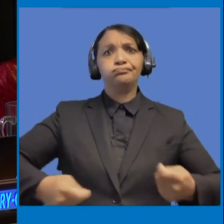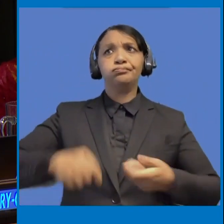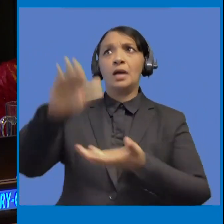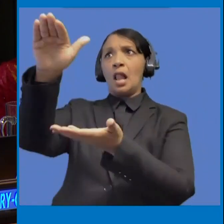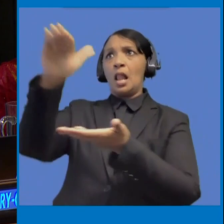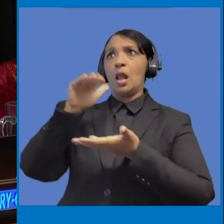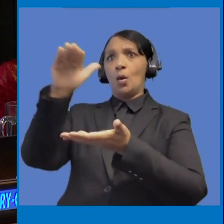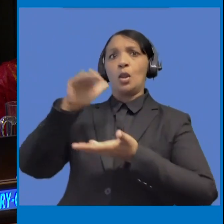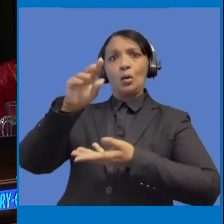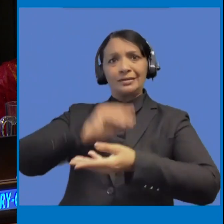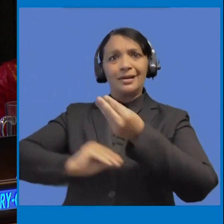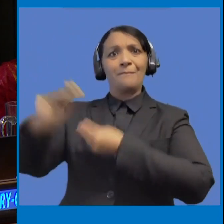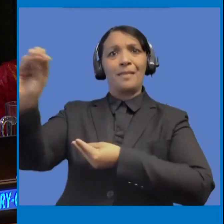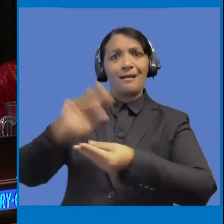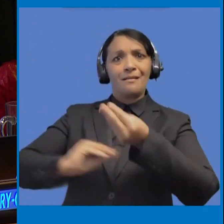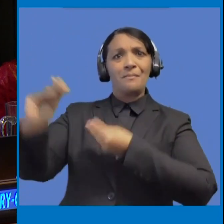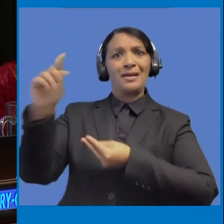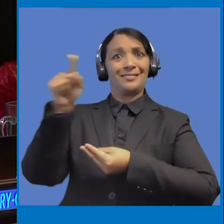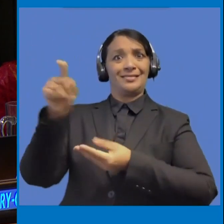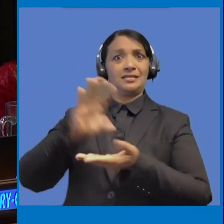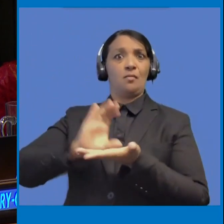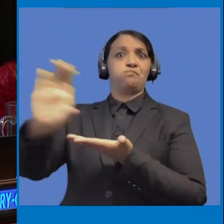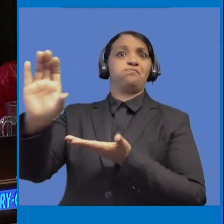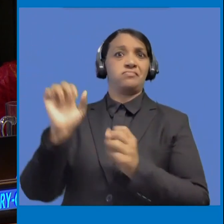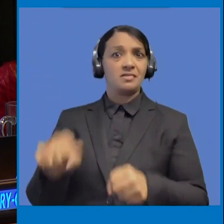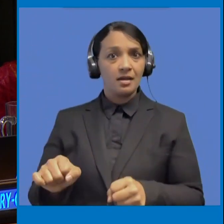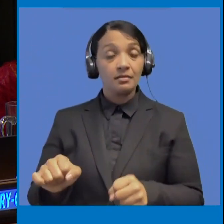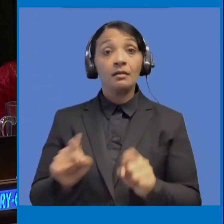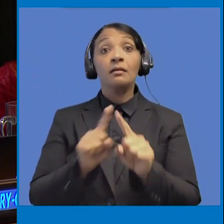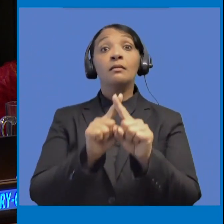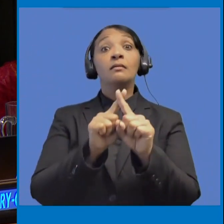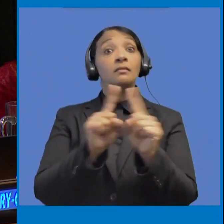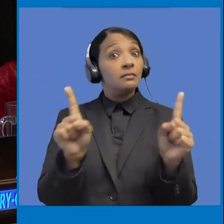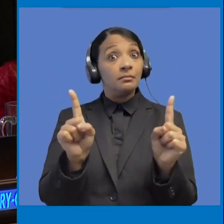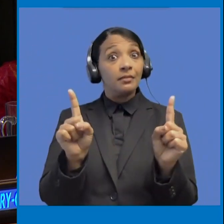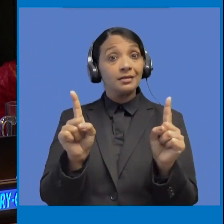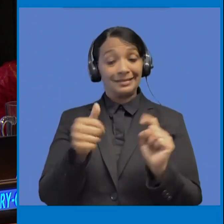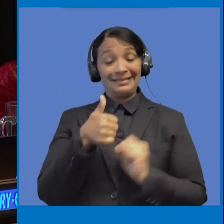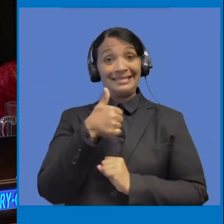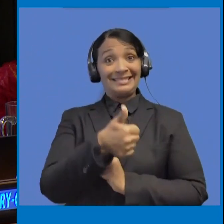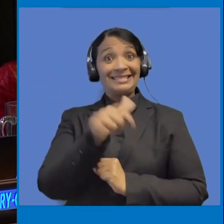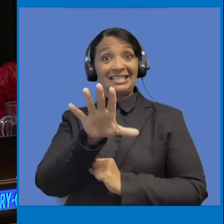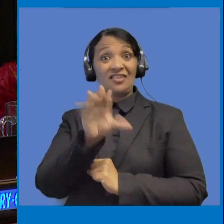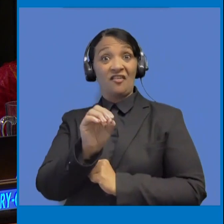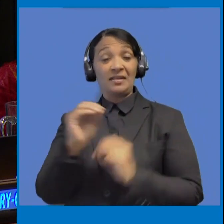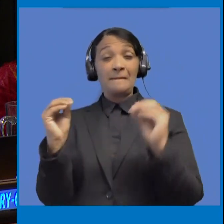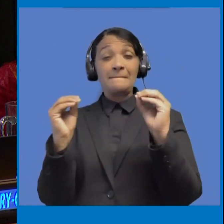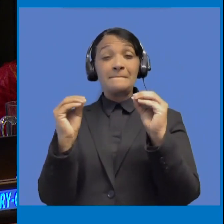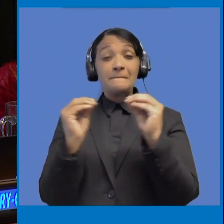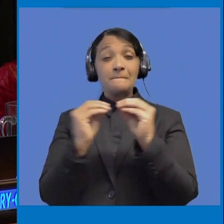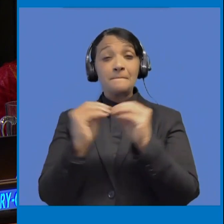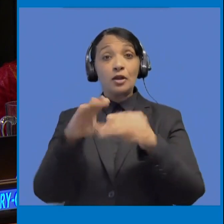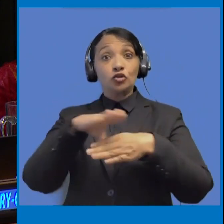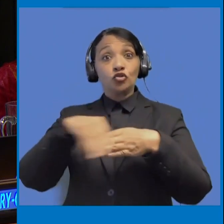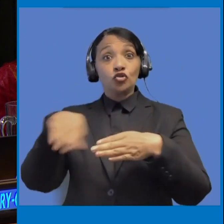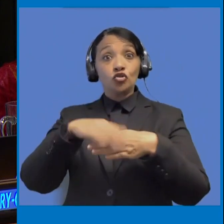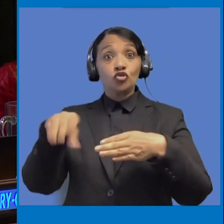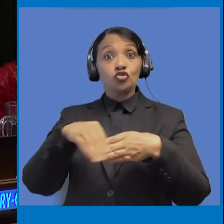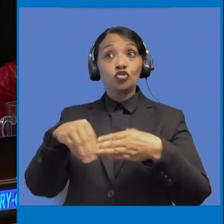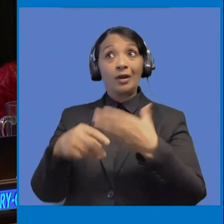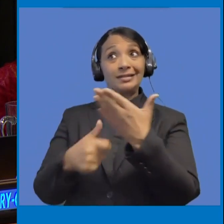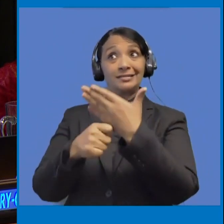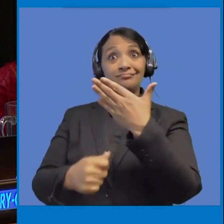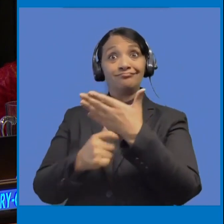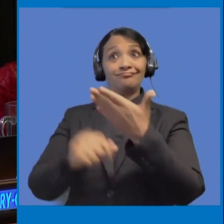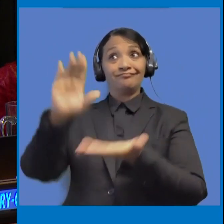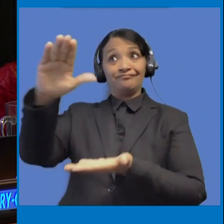care. Meanwhile, of the $650 billion US of special drawing rights allocated by the IMF